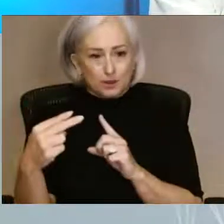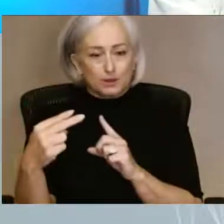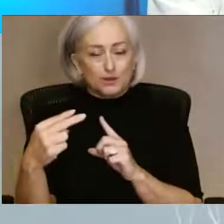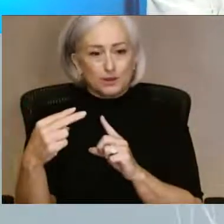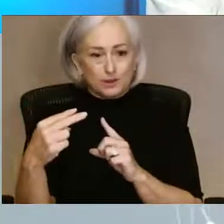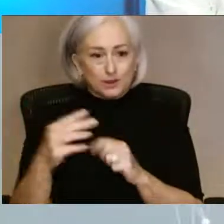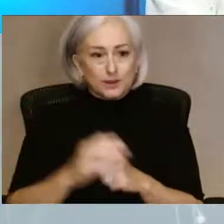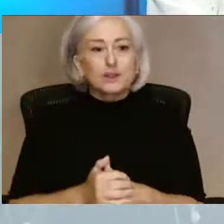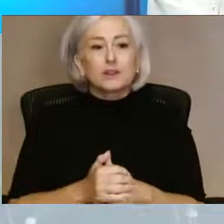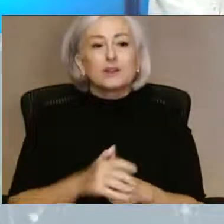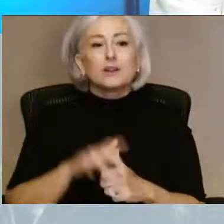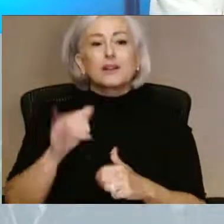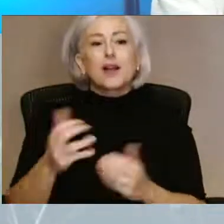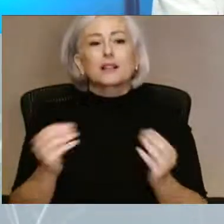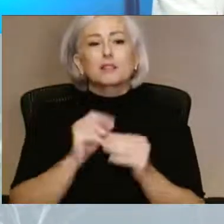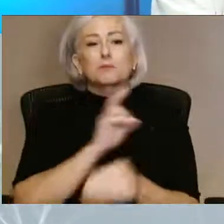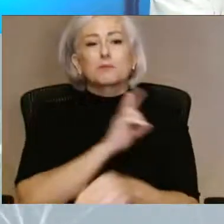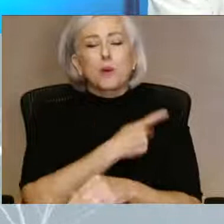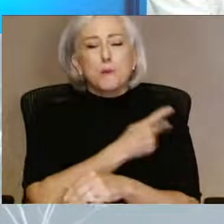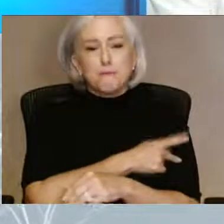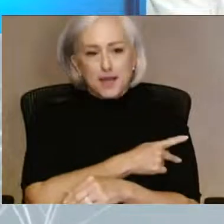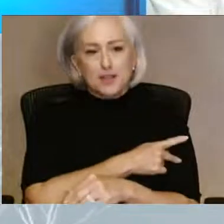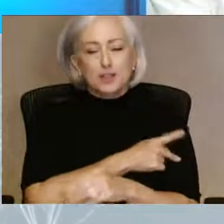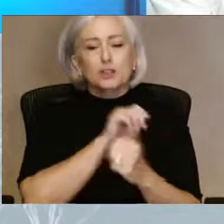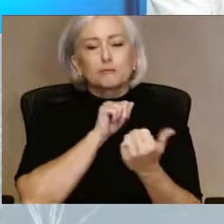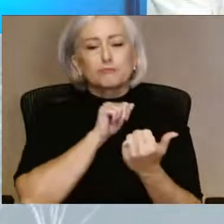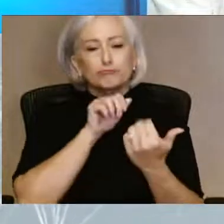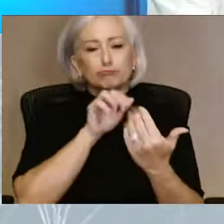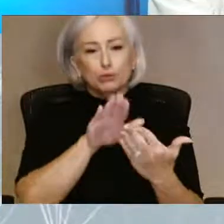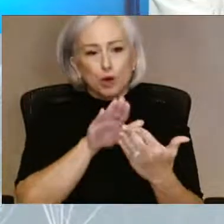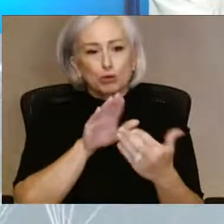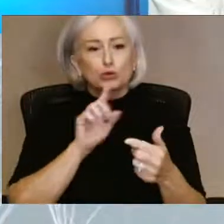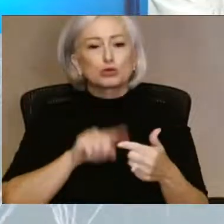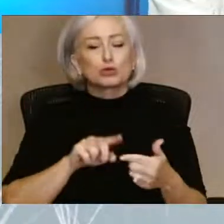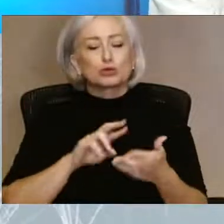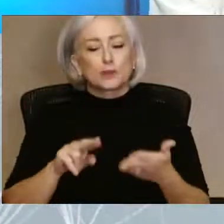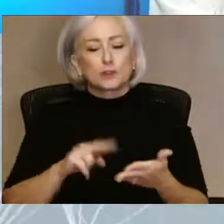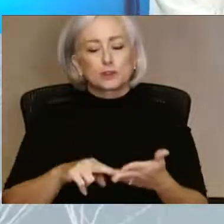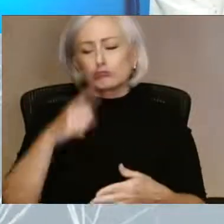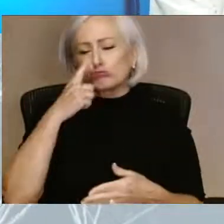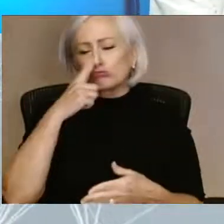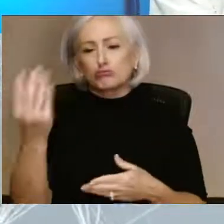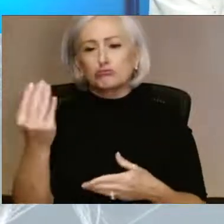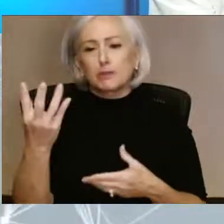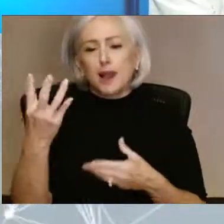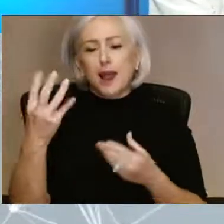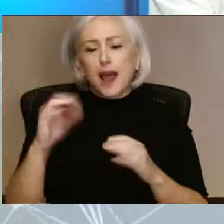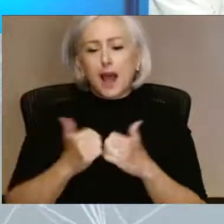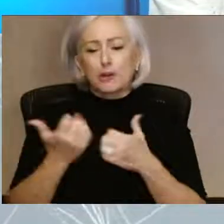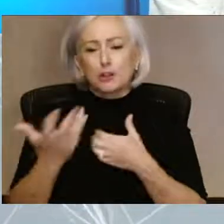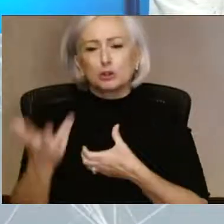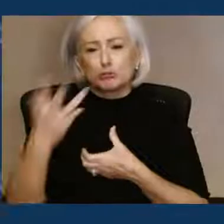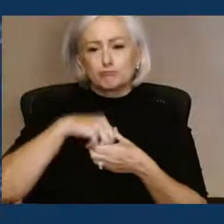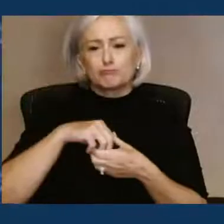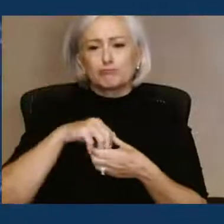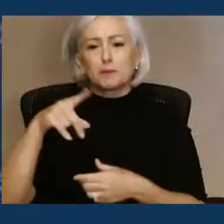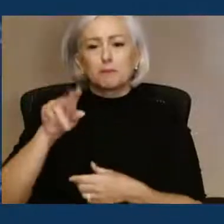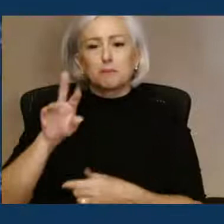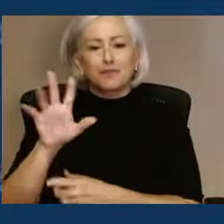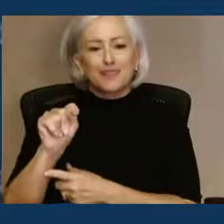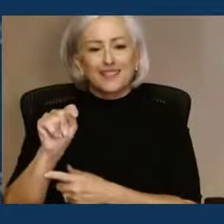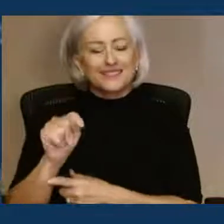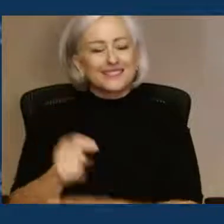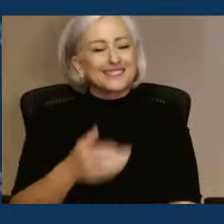to research. Tell us a little bit about how you became involved in PIVOT. Thank you,